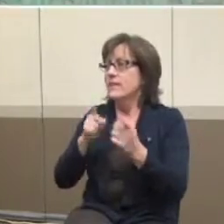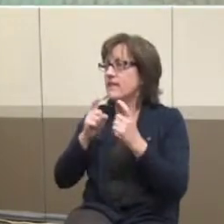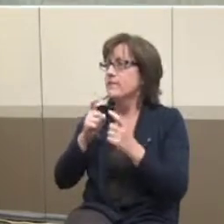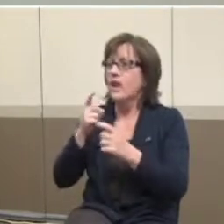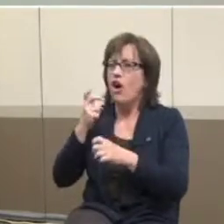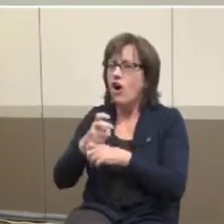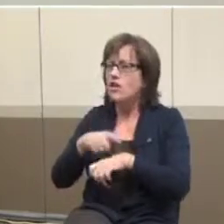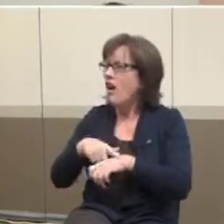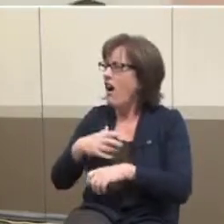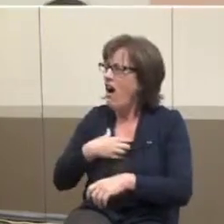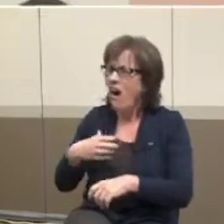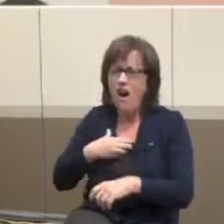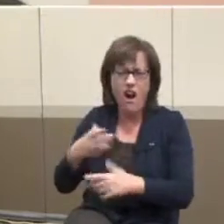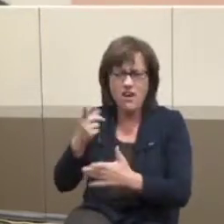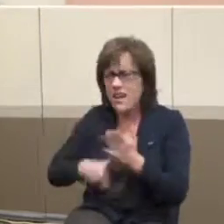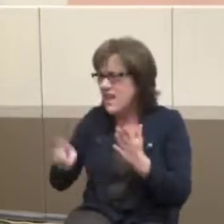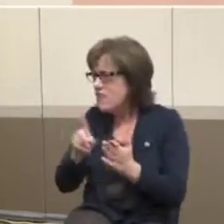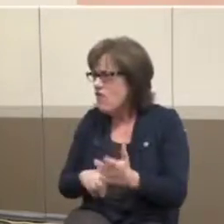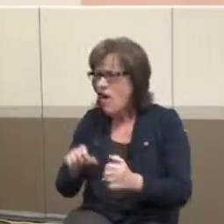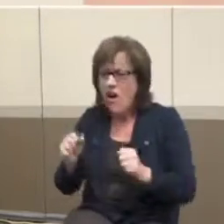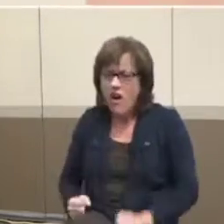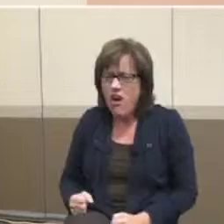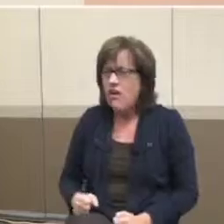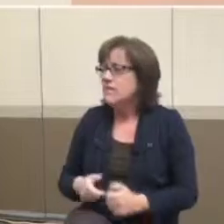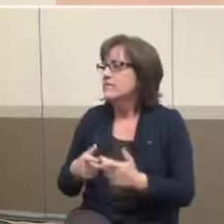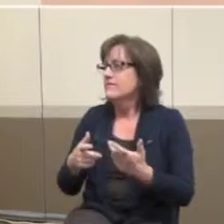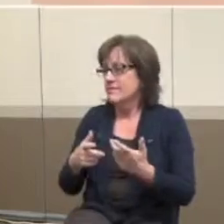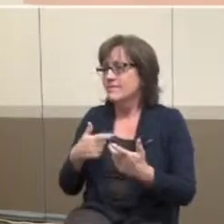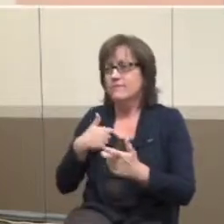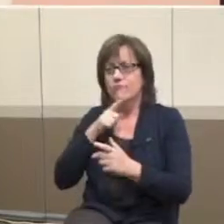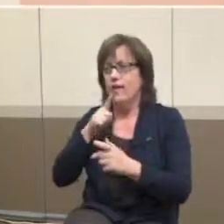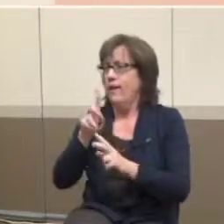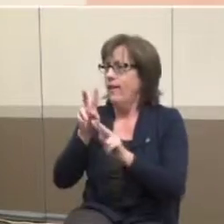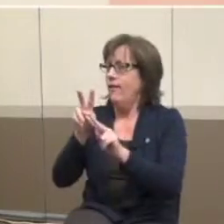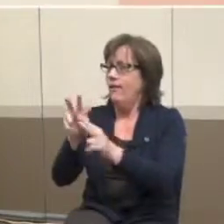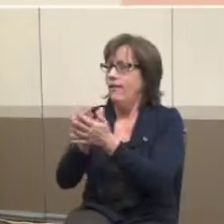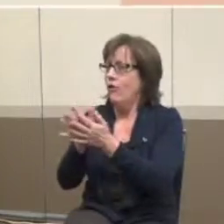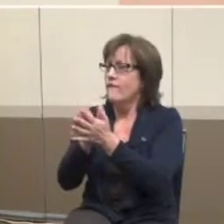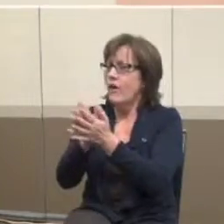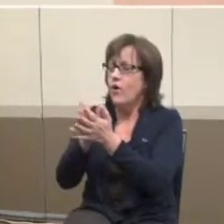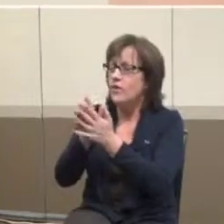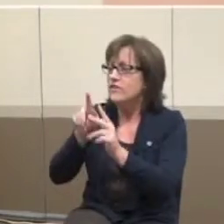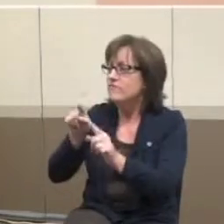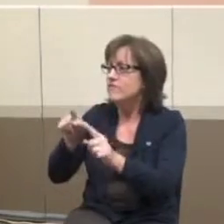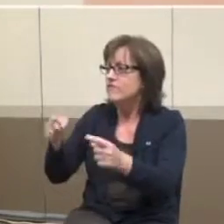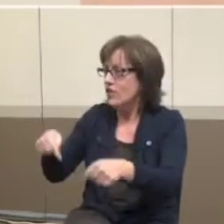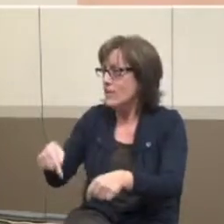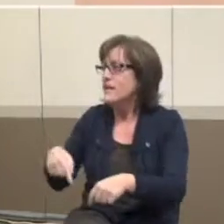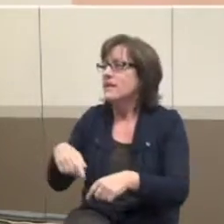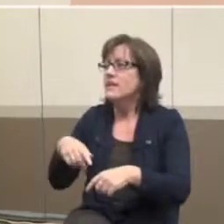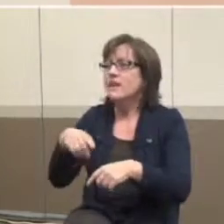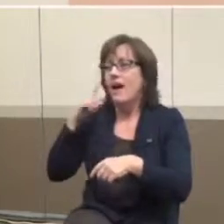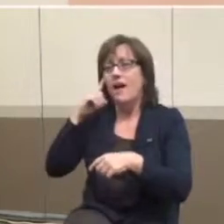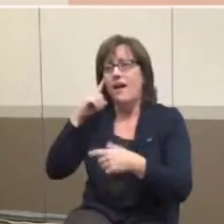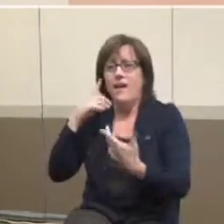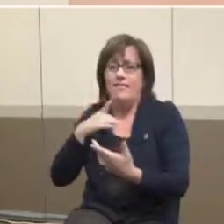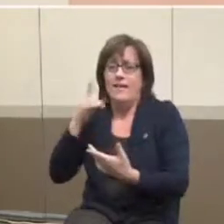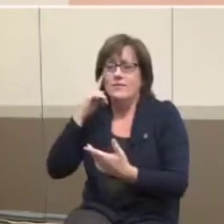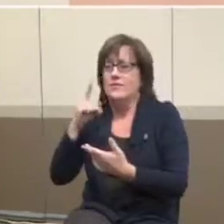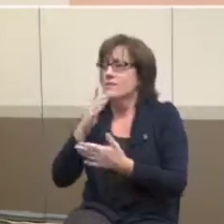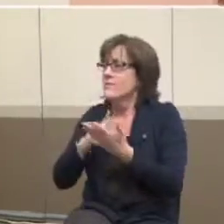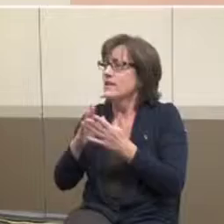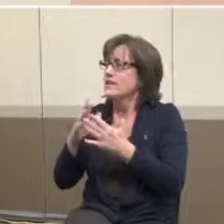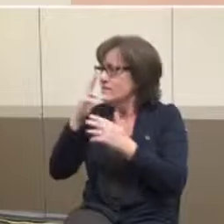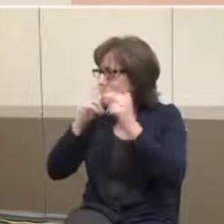time if we have to cancel or something happens and we can't have it. They really look forward to it. And I like to think that part of that is because they all